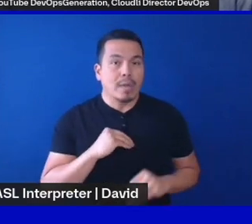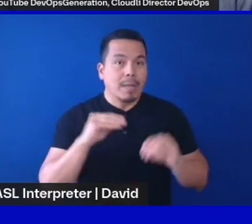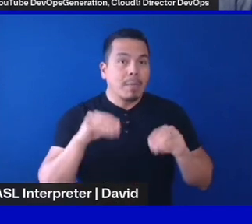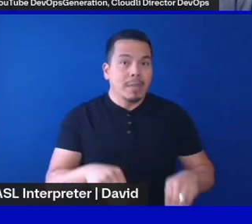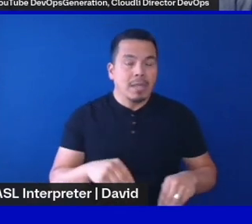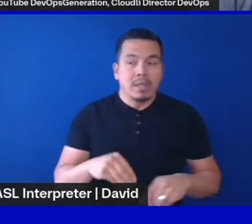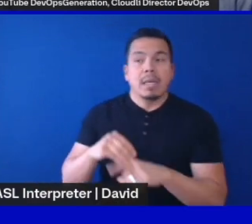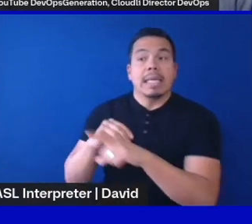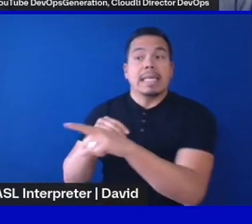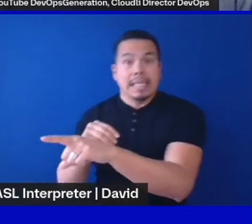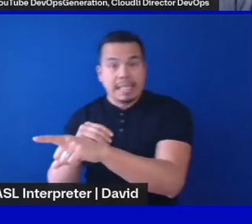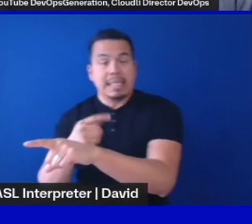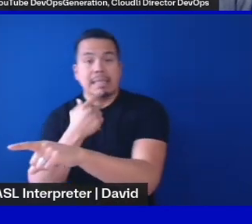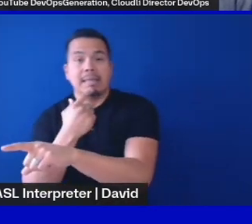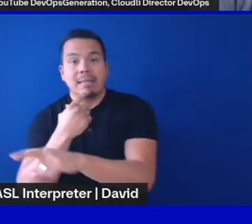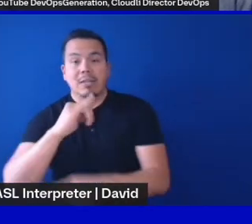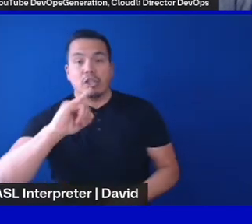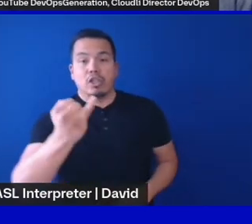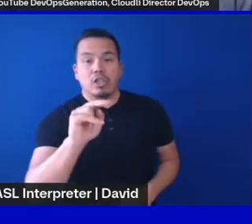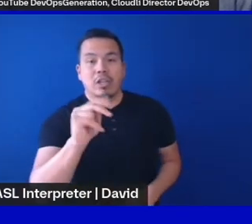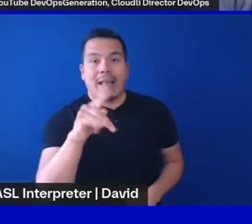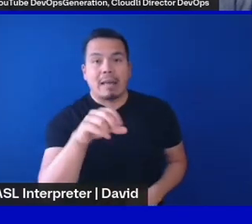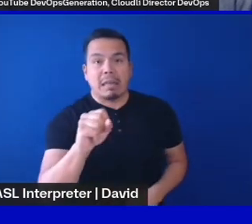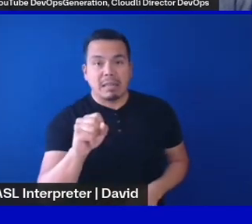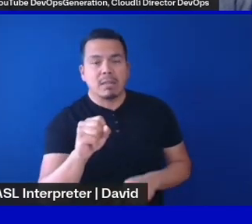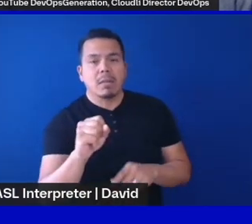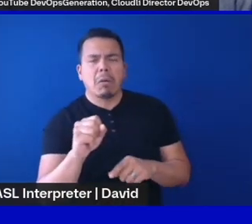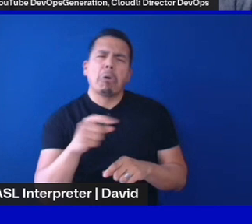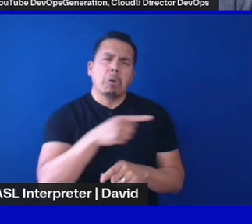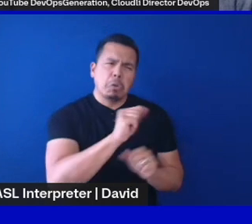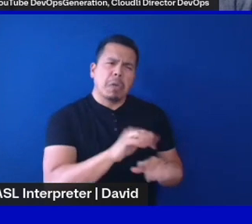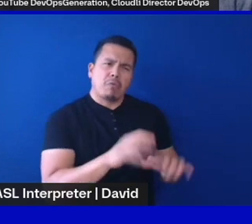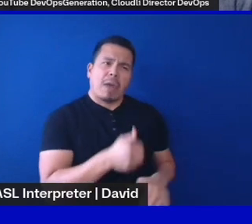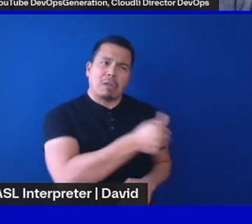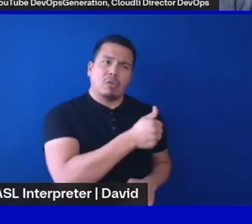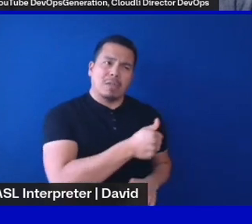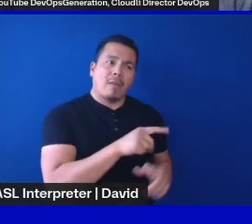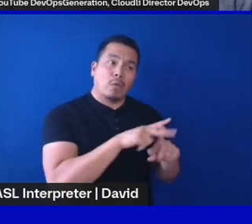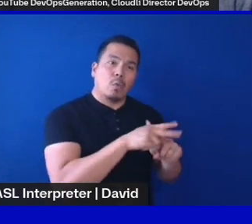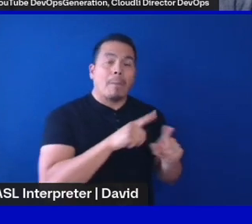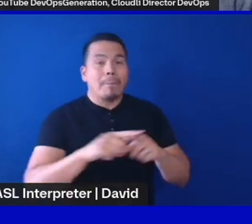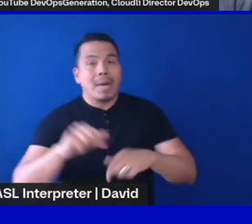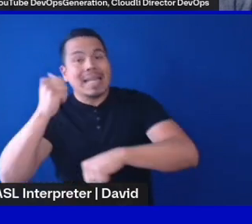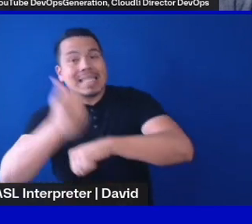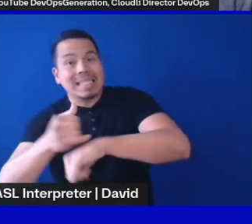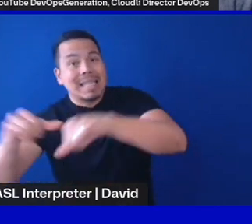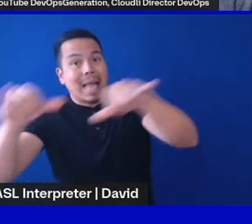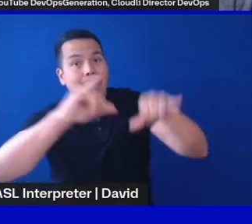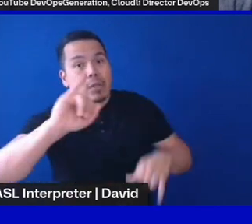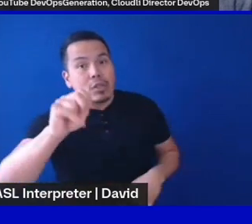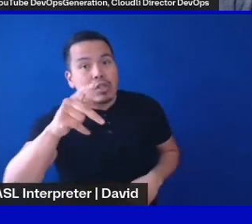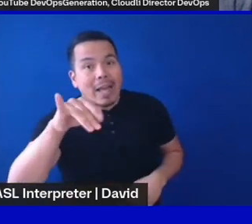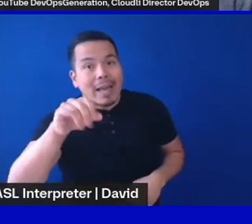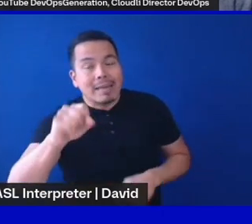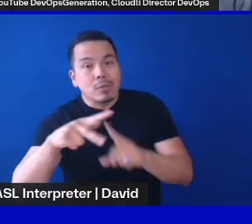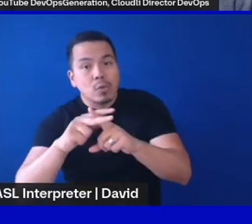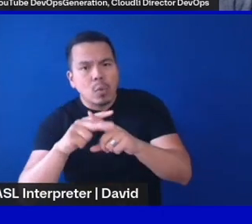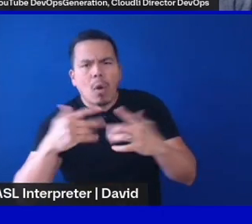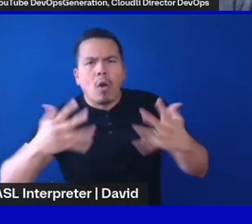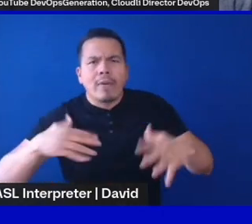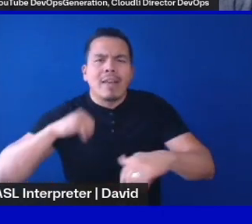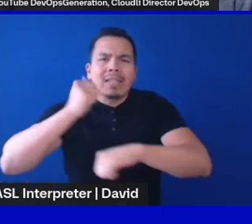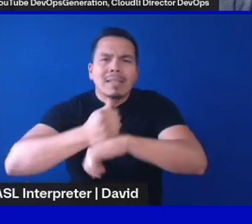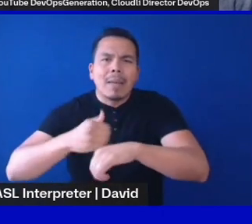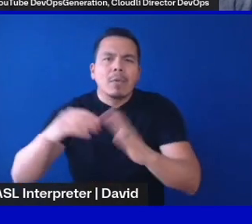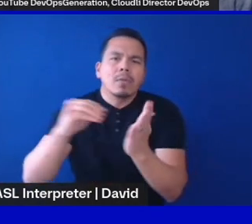pointed out that while I could write a tool pretty quickly, with an established tool, I could get that ecosystem of plugins, documentation, and online